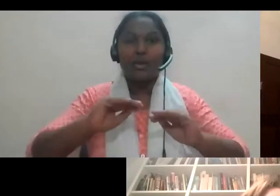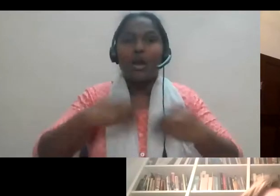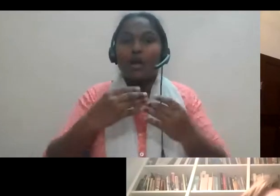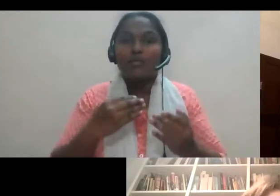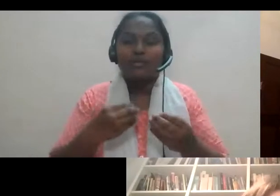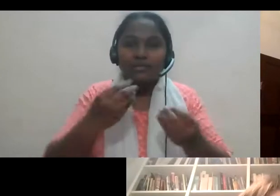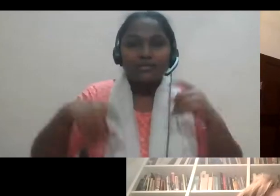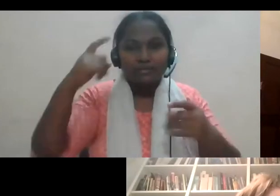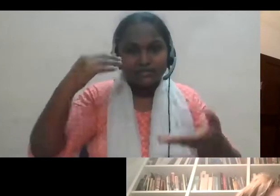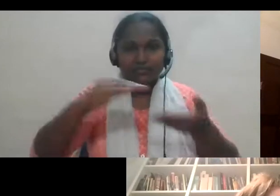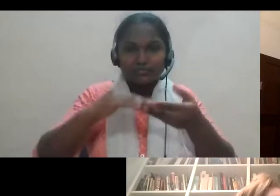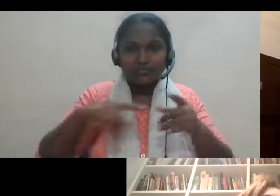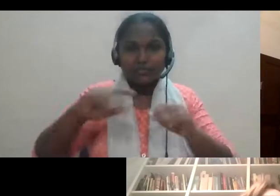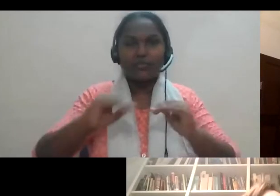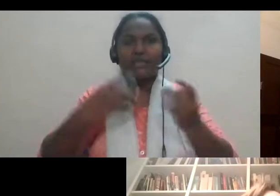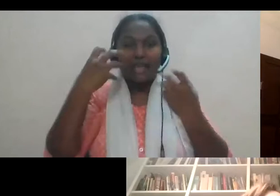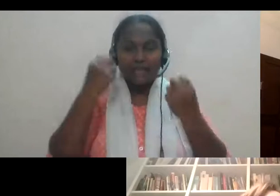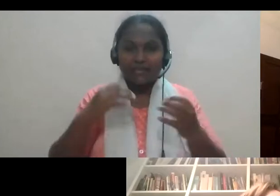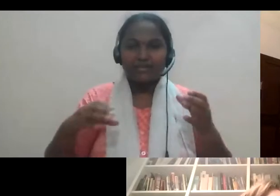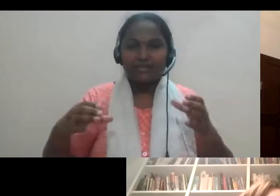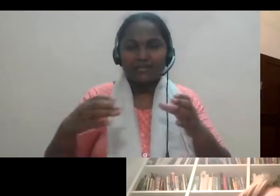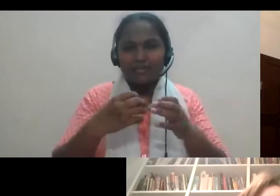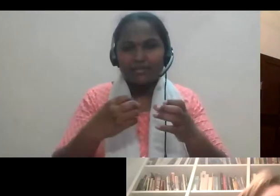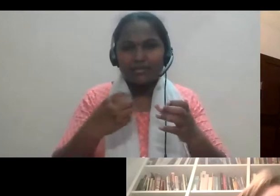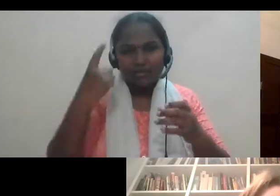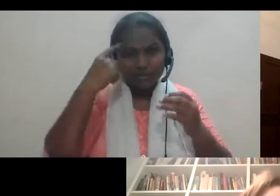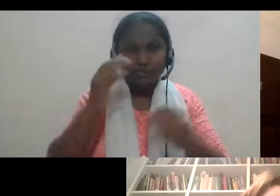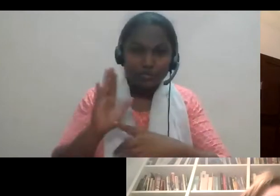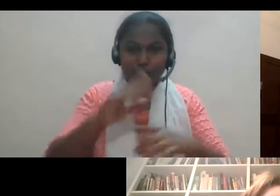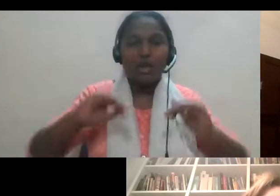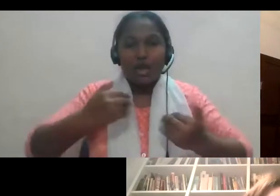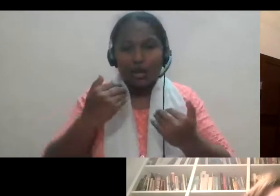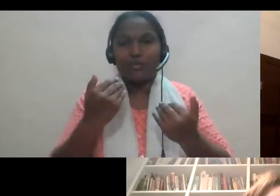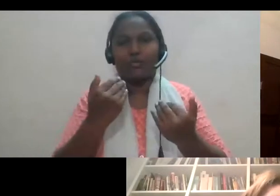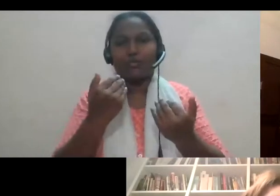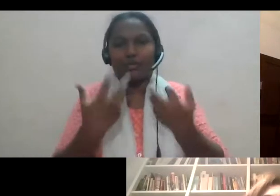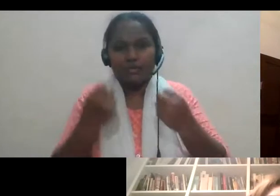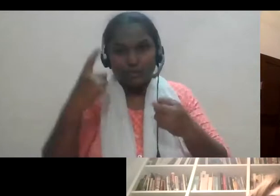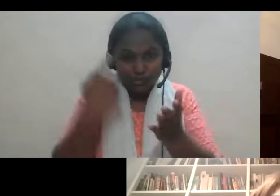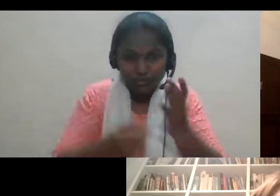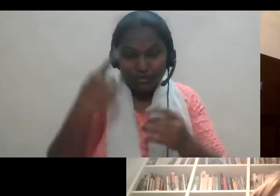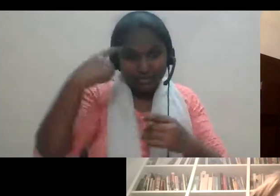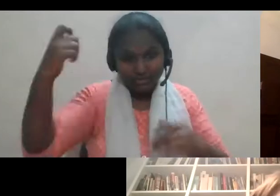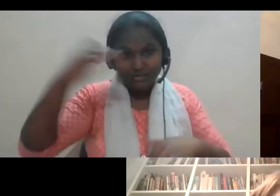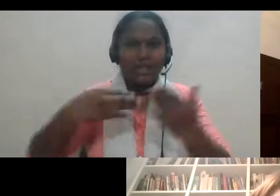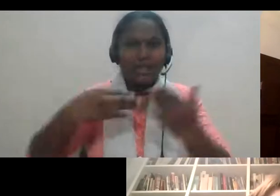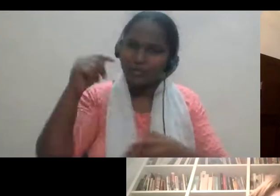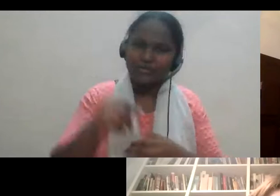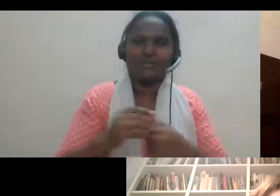approach our collection? And, you know, you have the collection at your disposal, do with it what you dream about